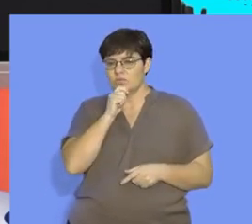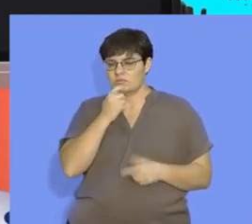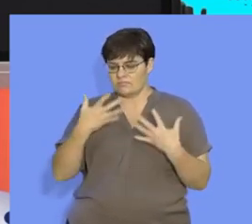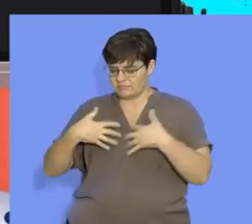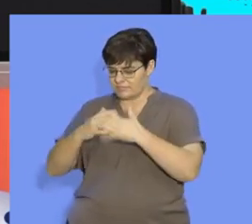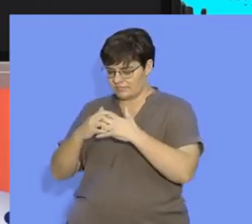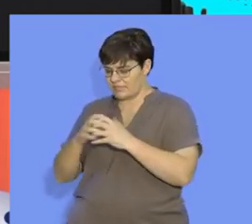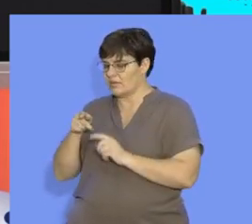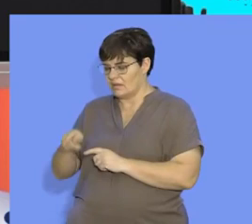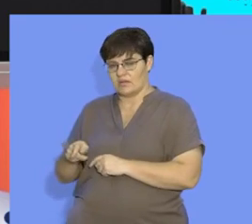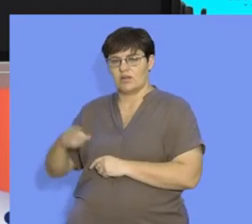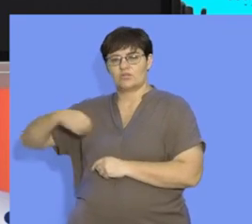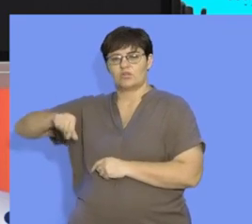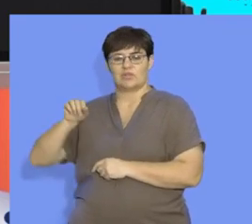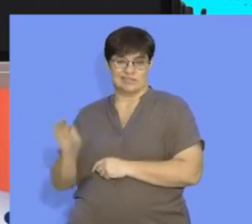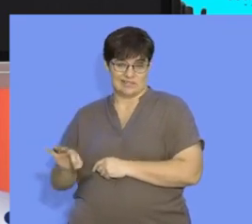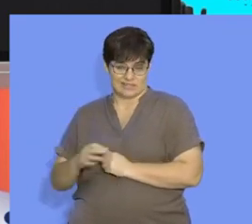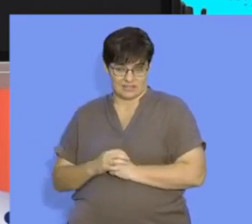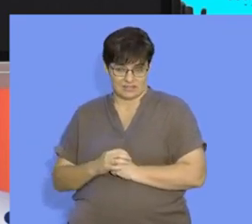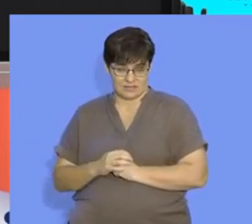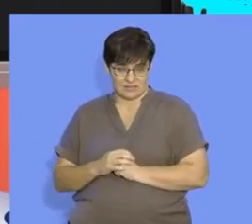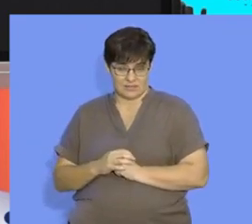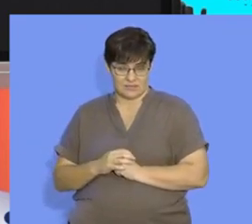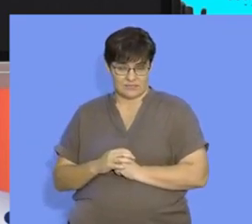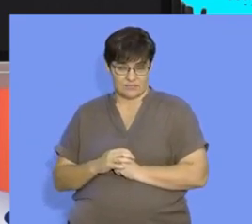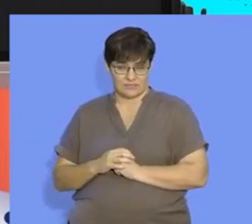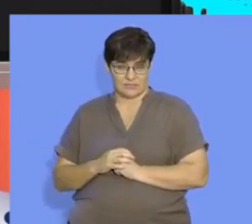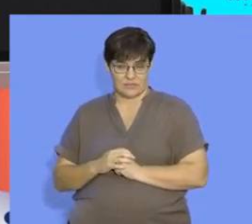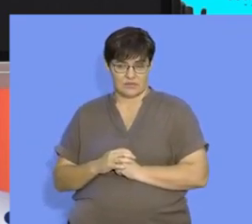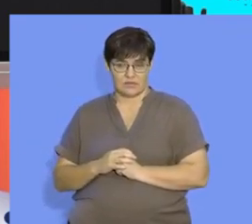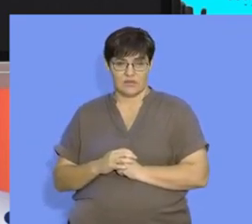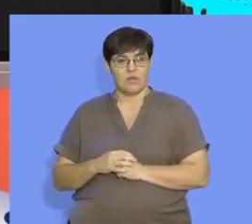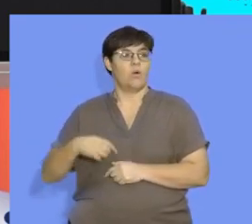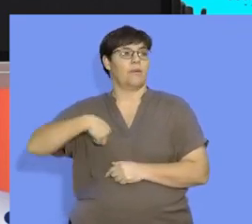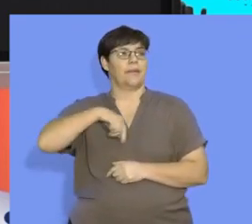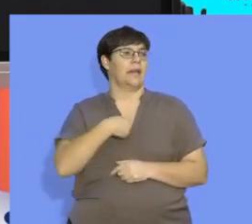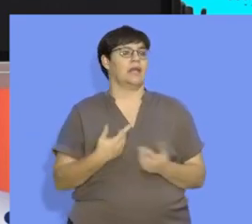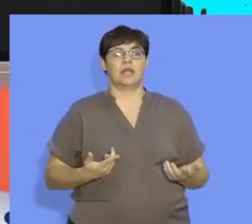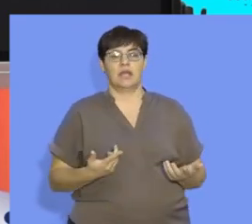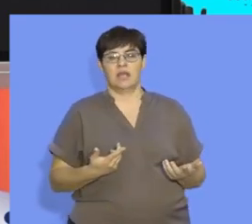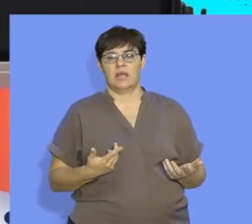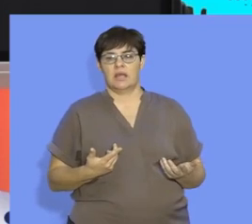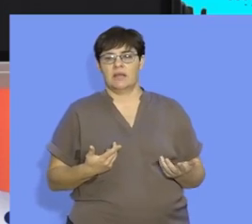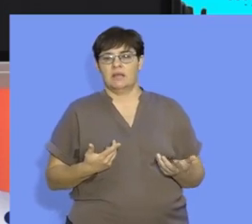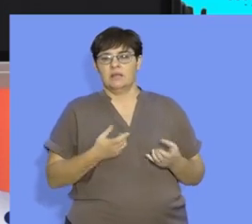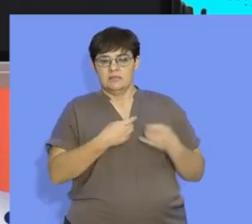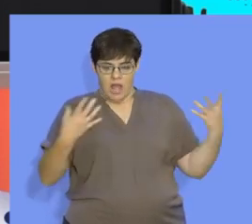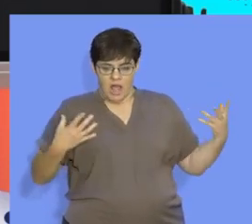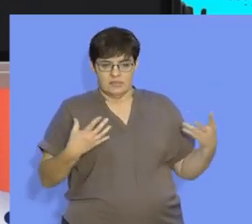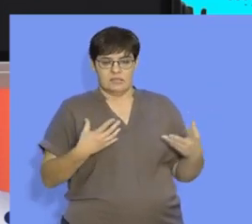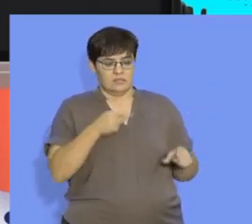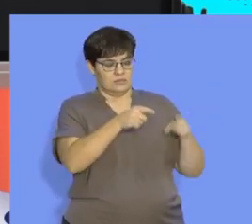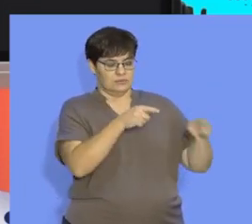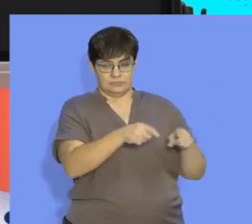actually reacted with an acid to form a certain type of salt. So it's instead of us starting